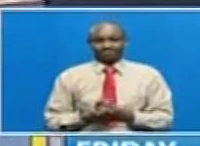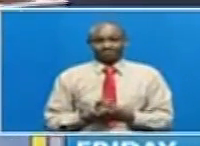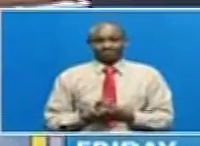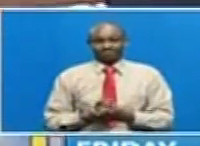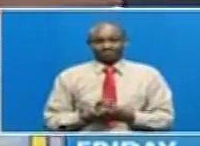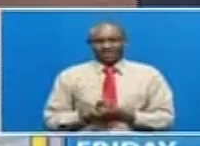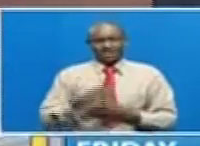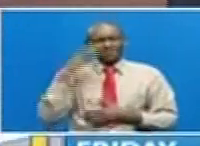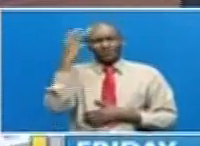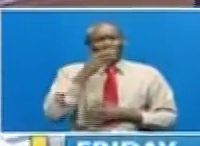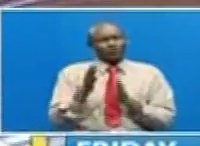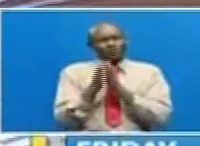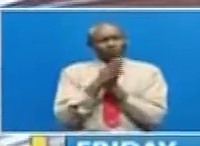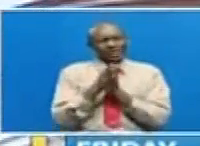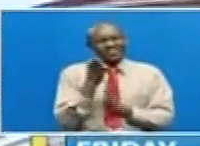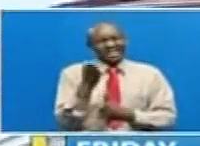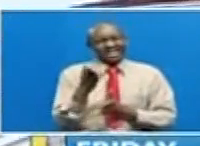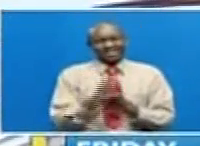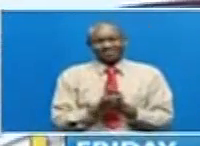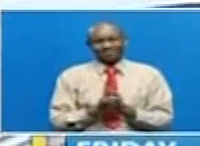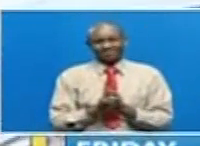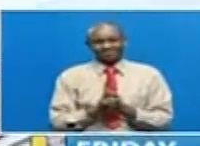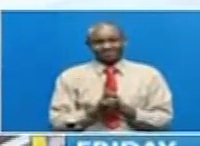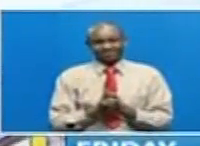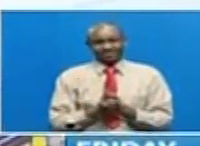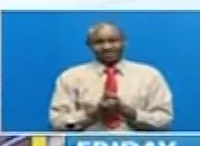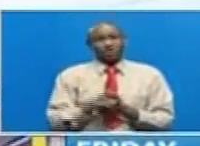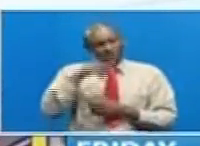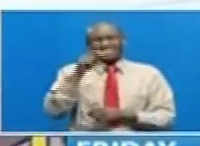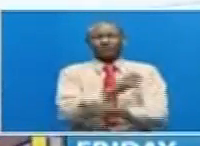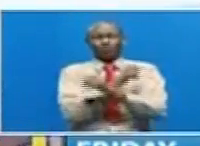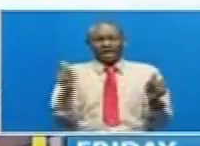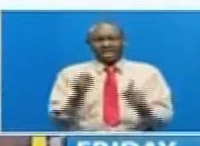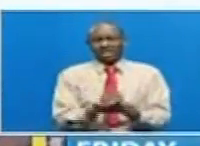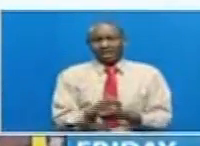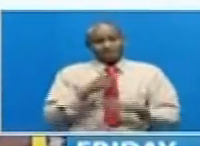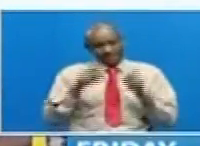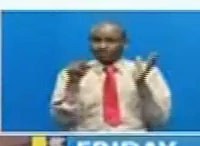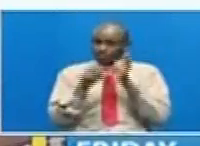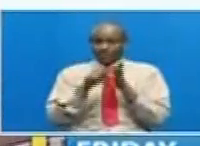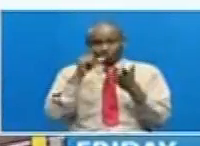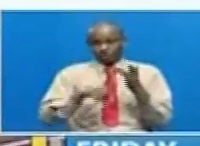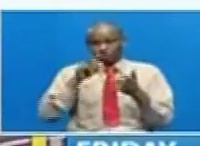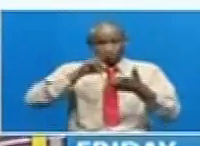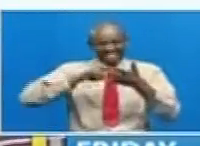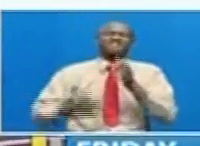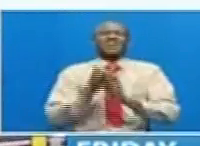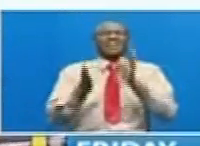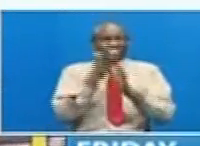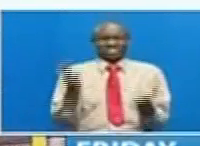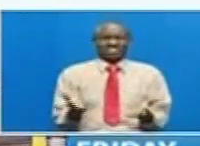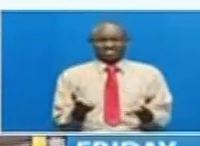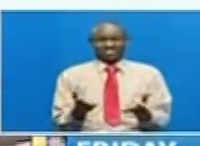A beautiful story right there. Yeah. Well, you know, you did so well. I did, eh? But the problem is you read too fast. I